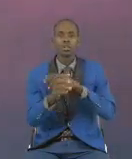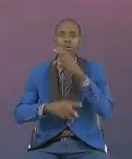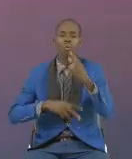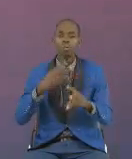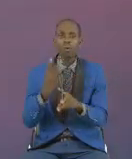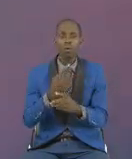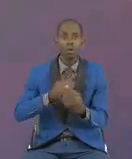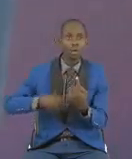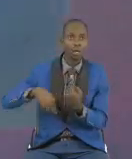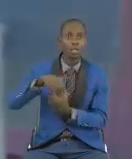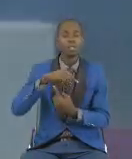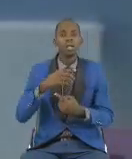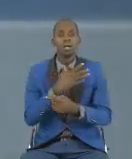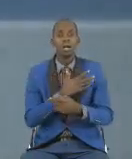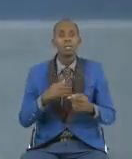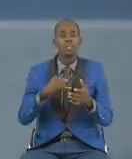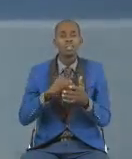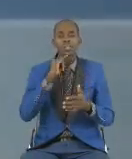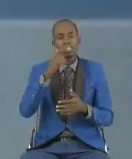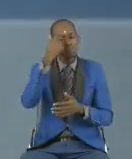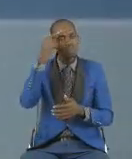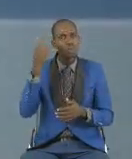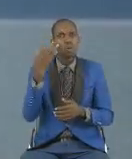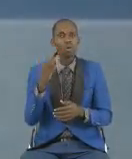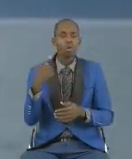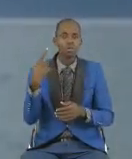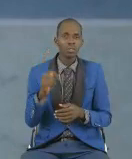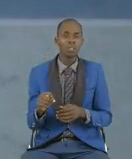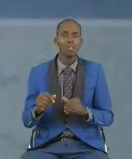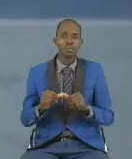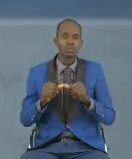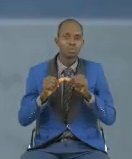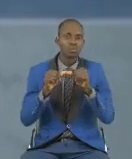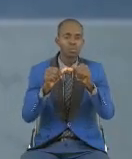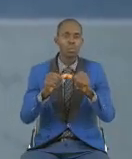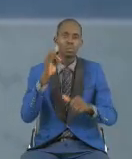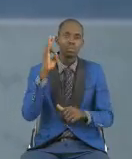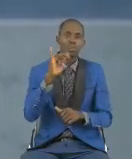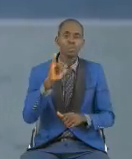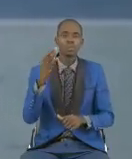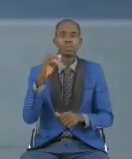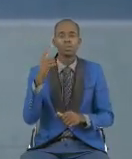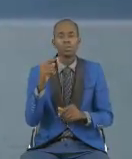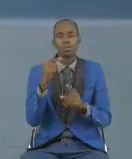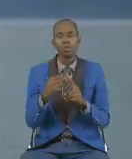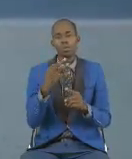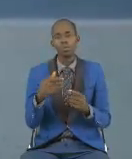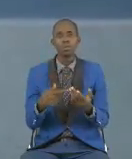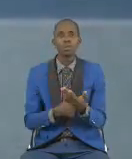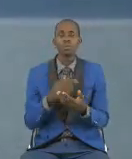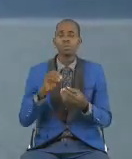is because of their persistent preaching of the word of the gospel. Number two,